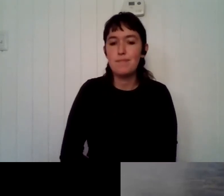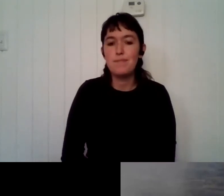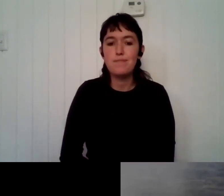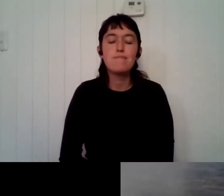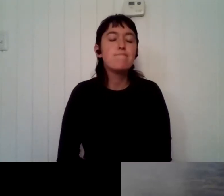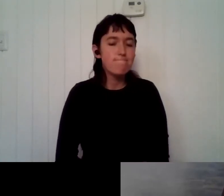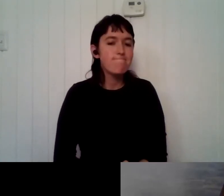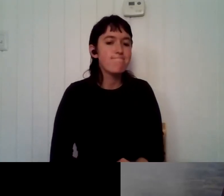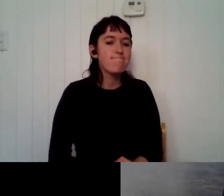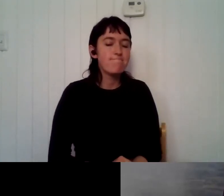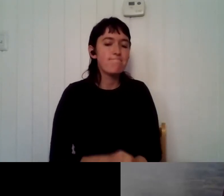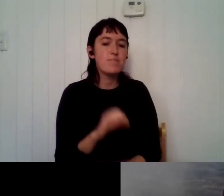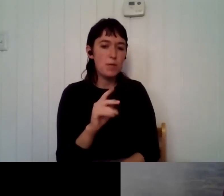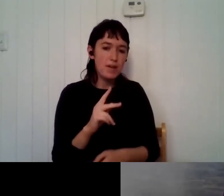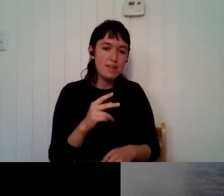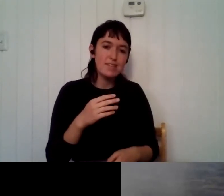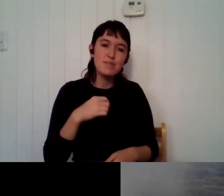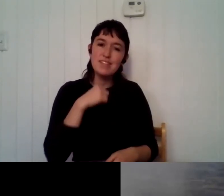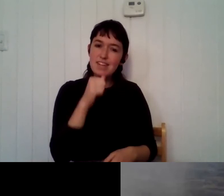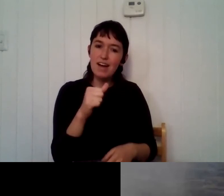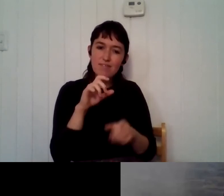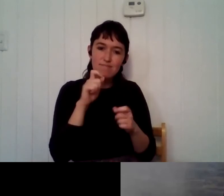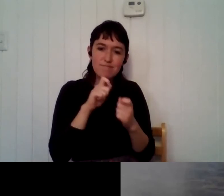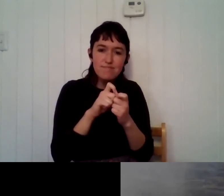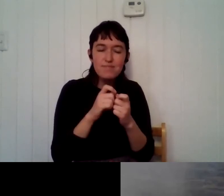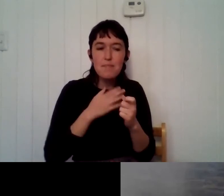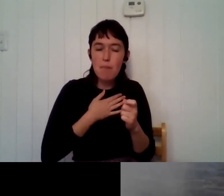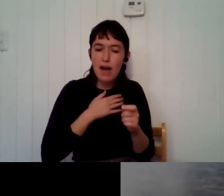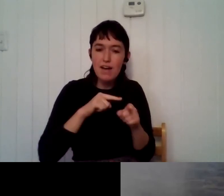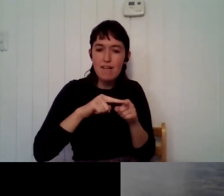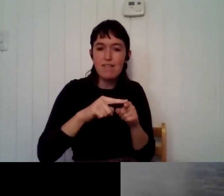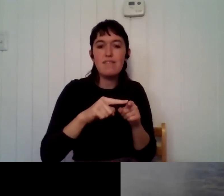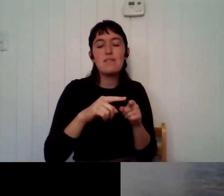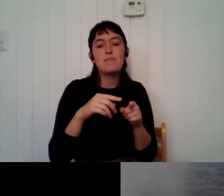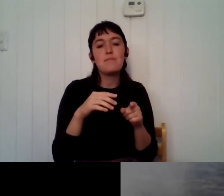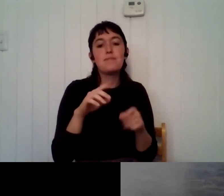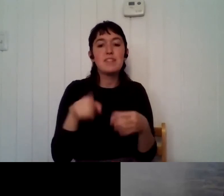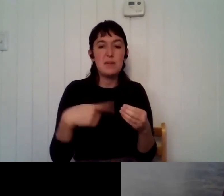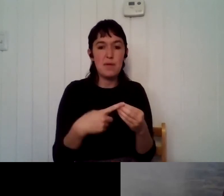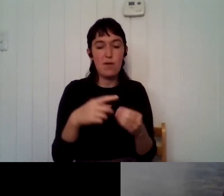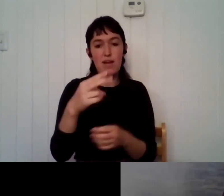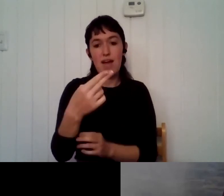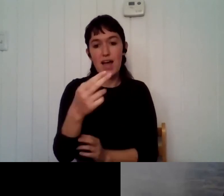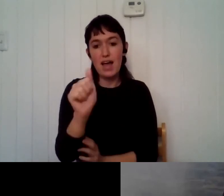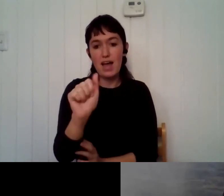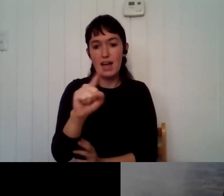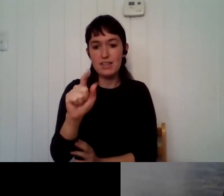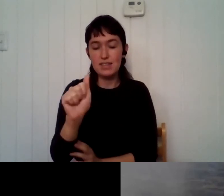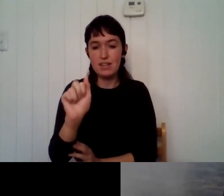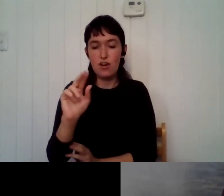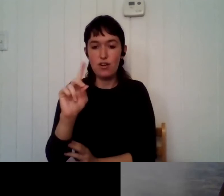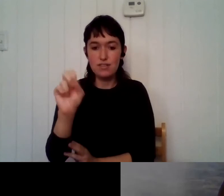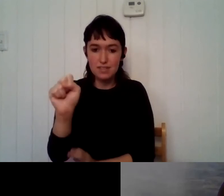Okay, this is not specific about my area, but it's about hazards. And my one thing